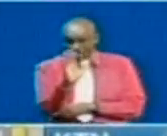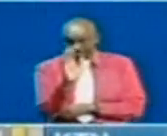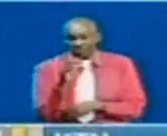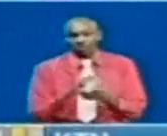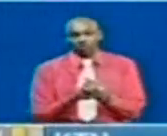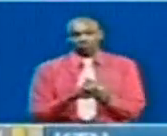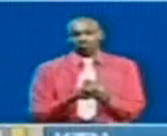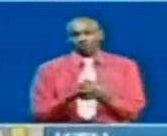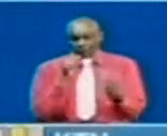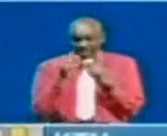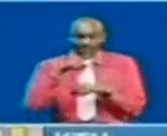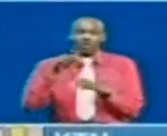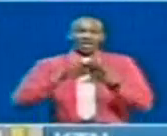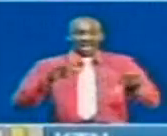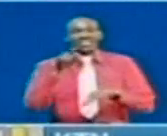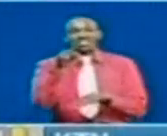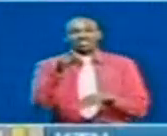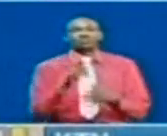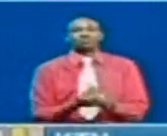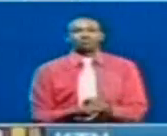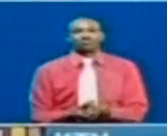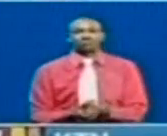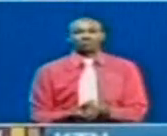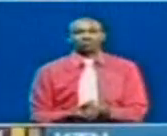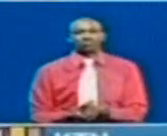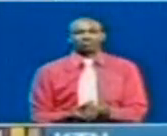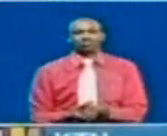ARM themselves, in the fight over the land.